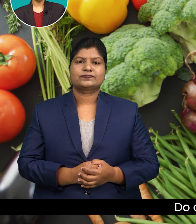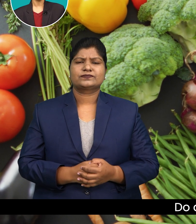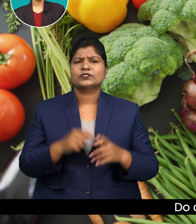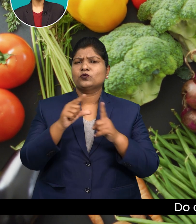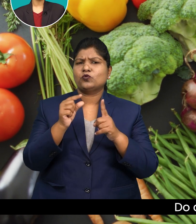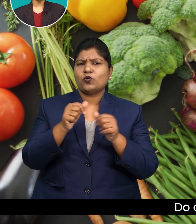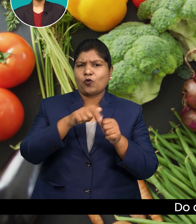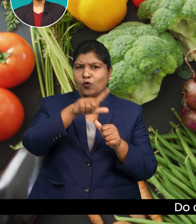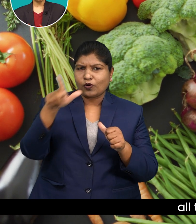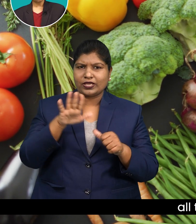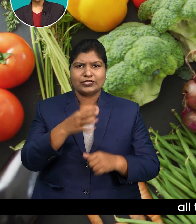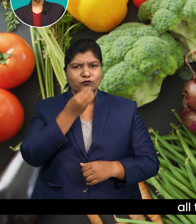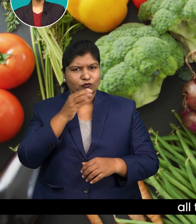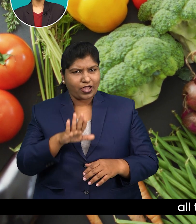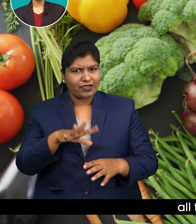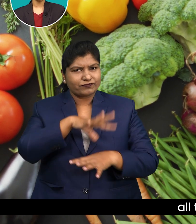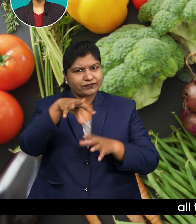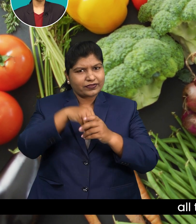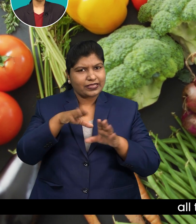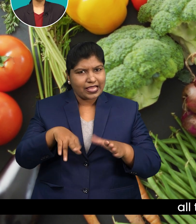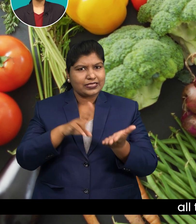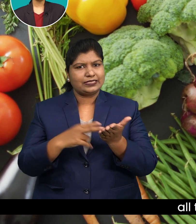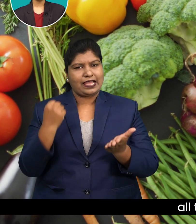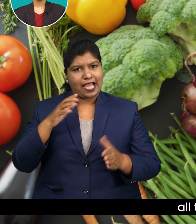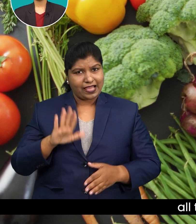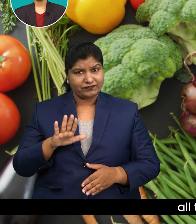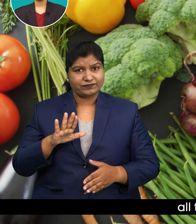Do all foods contain all these nutrients?